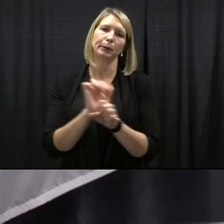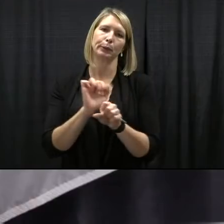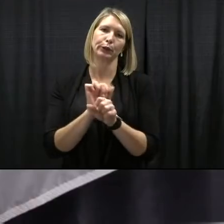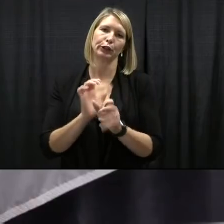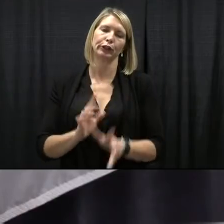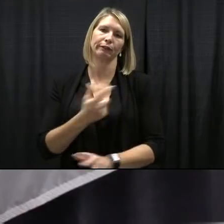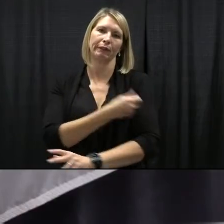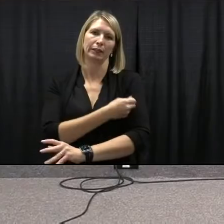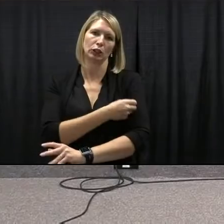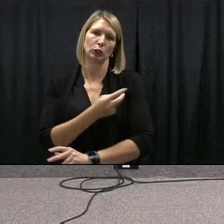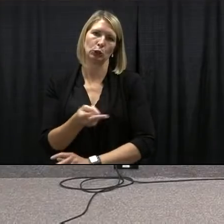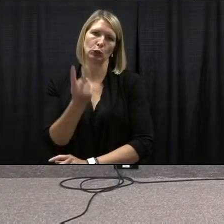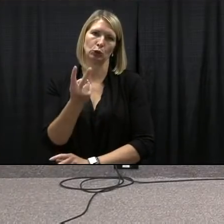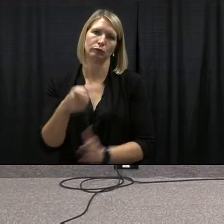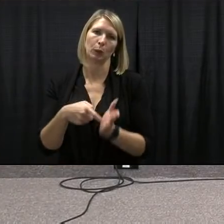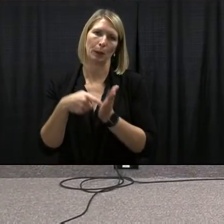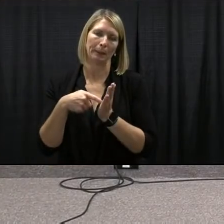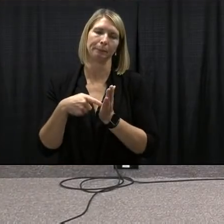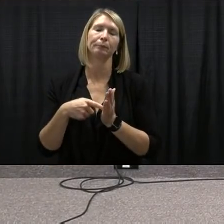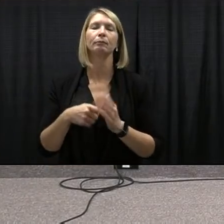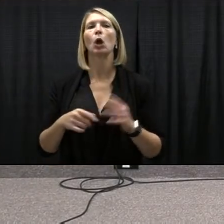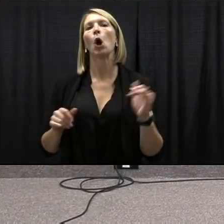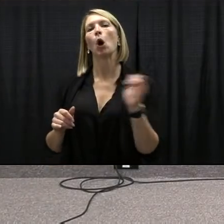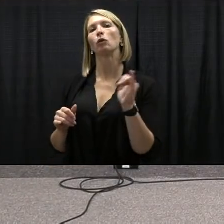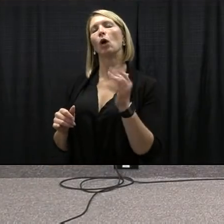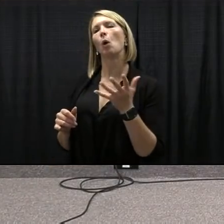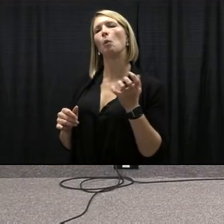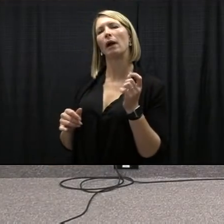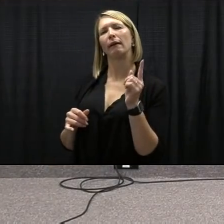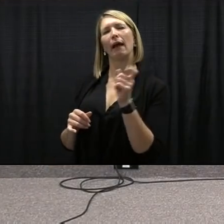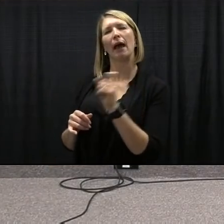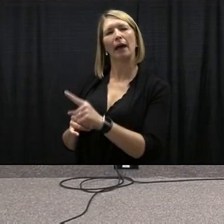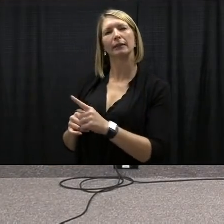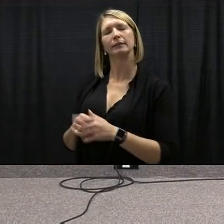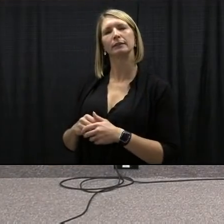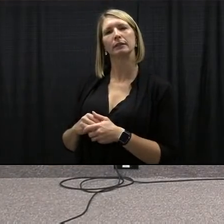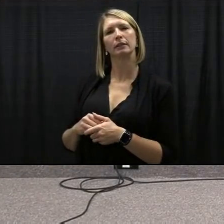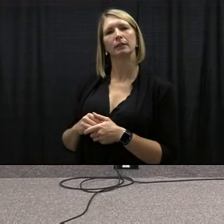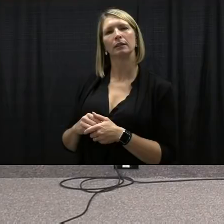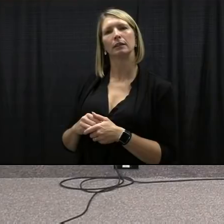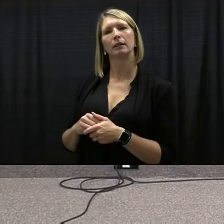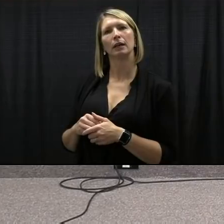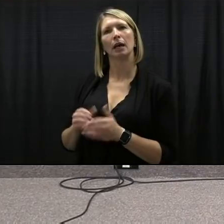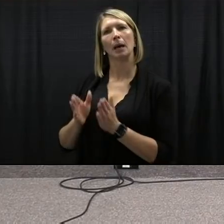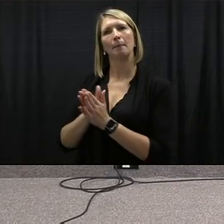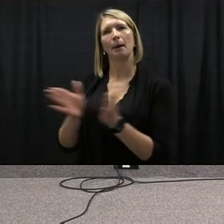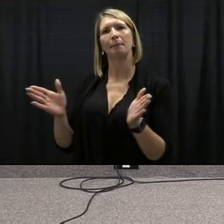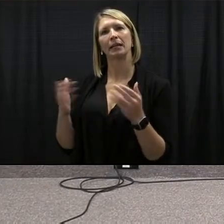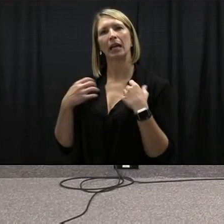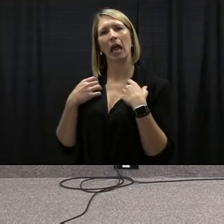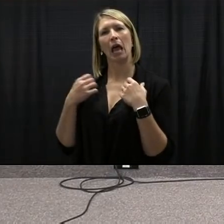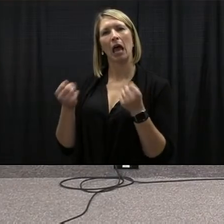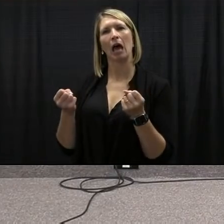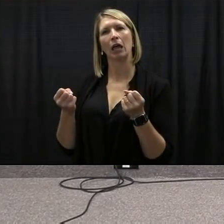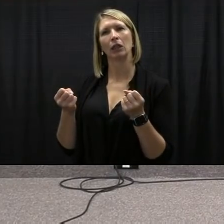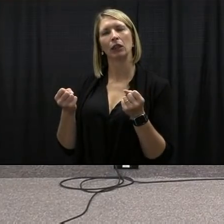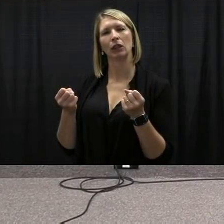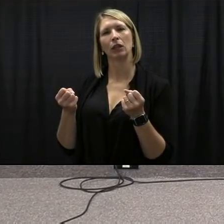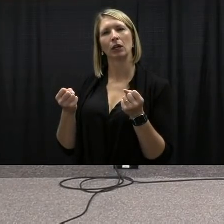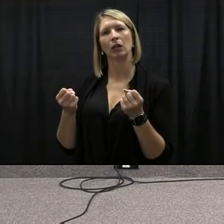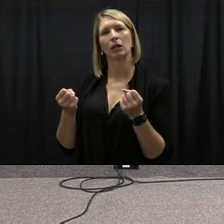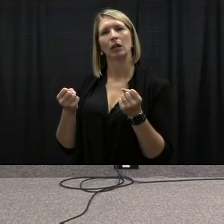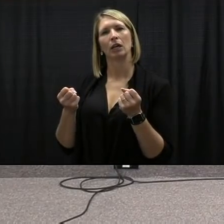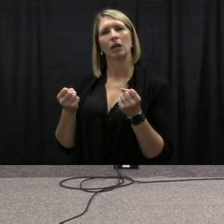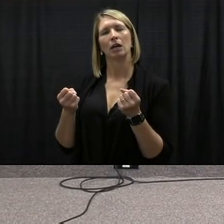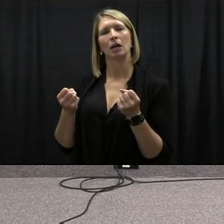Okay, and thank you. I also wanted to ask, is public health keeping track of the vaccination rates of healthcare workers